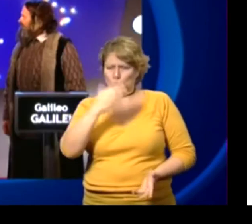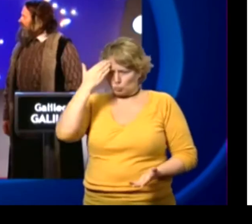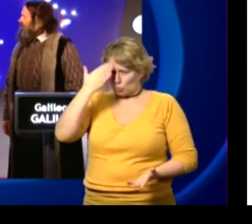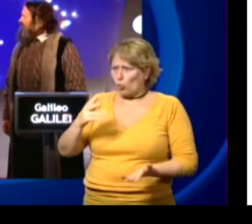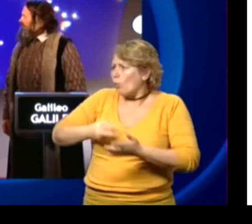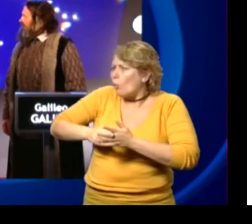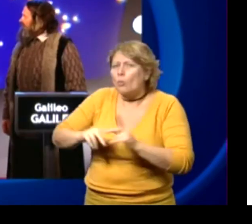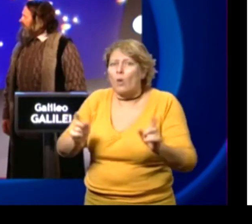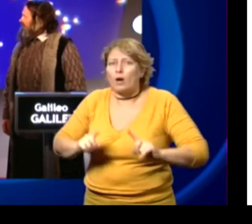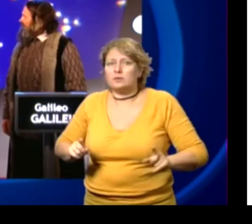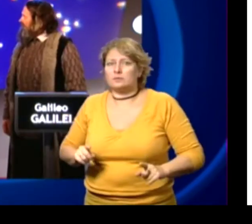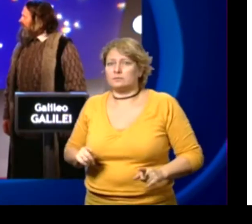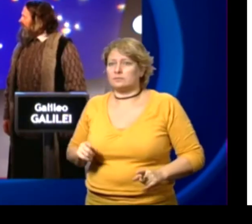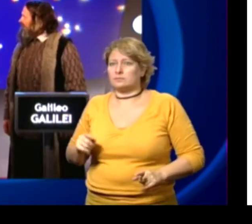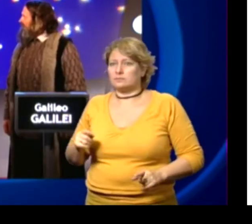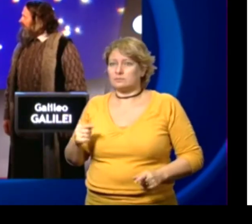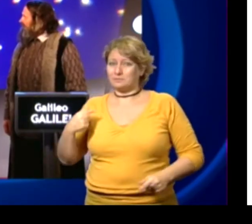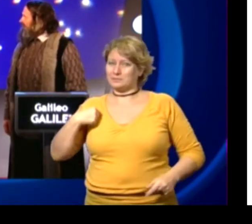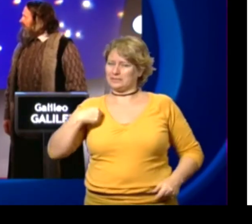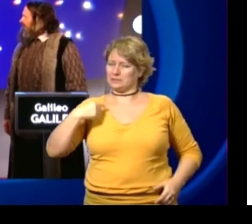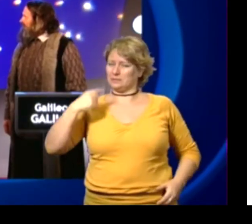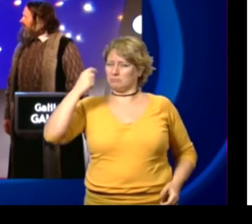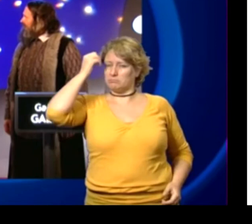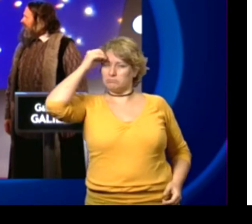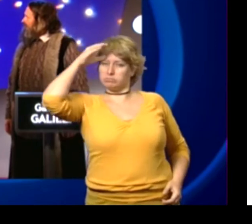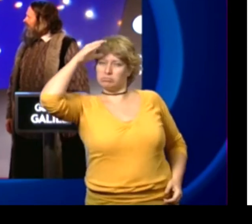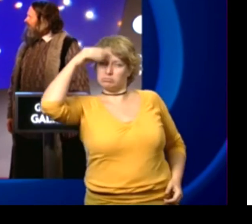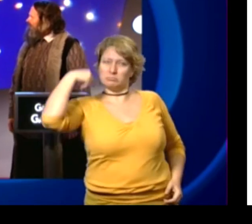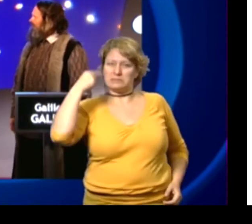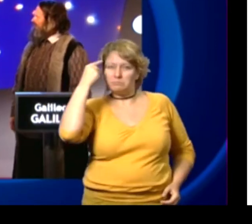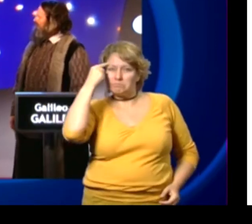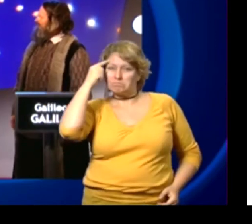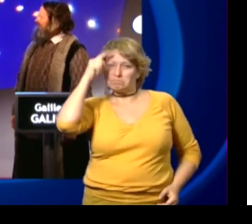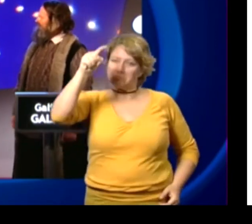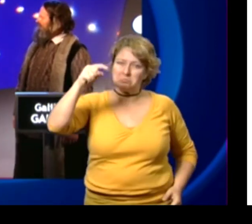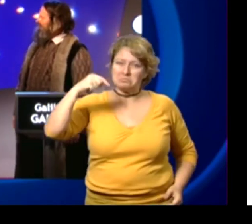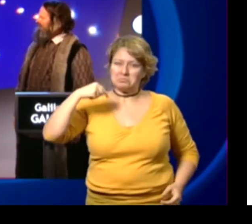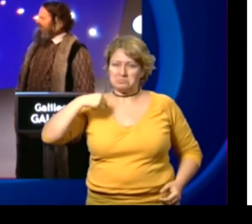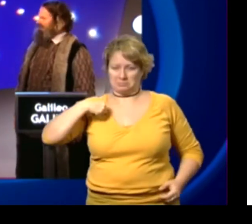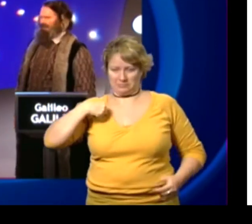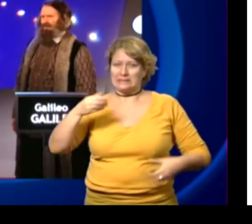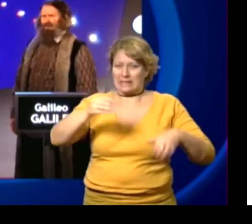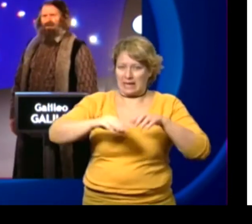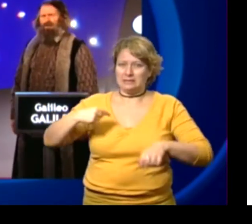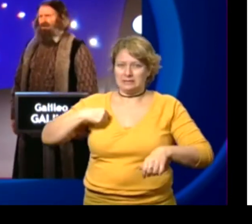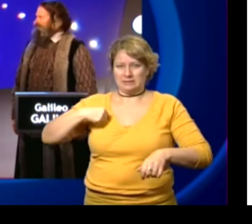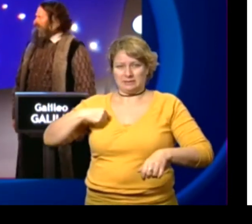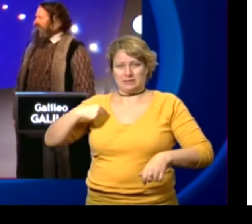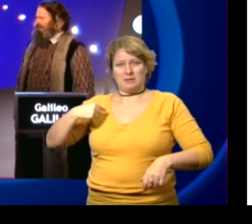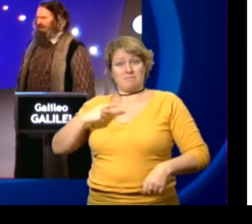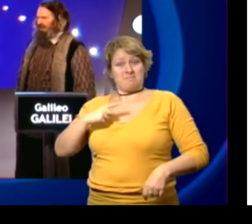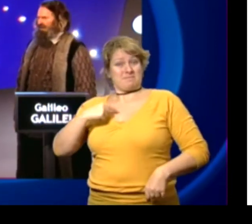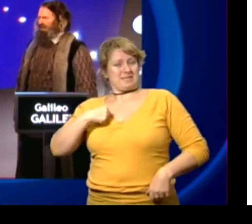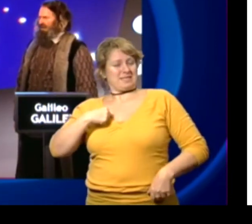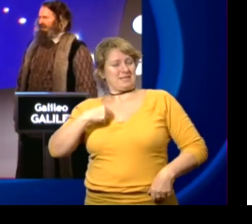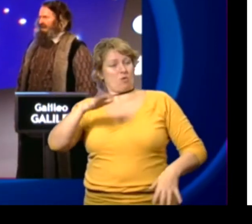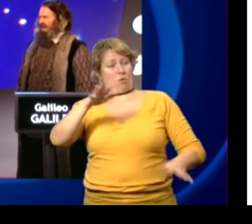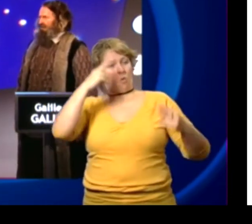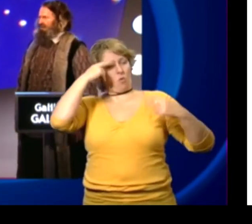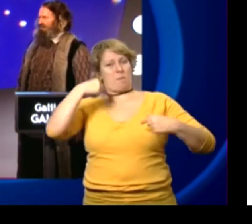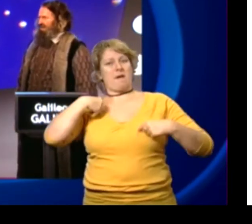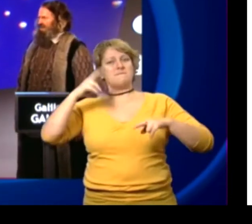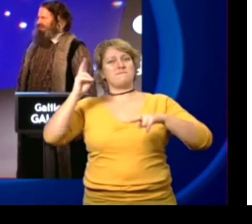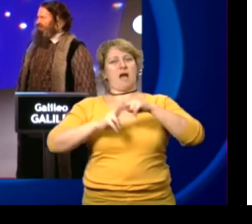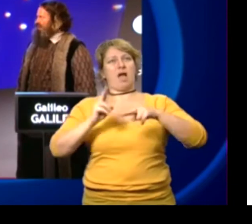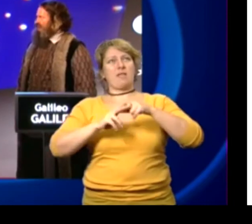on. Big ideas. That's what scientists have to have. That's why I am called the father of astronomy. Well, I